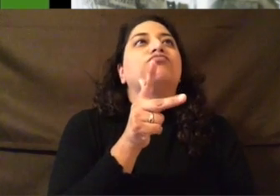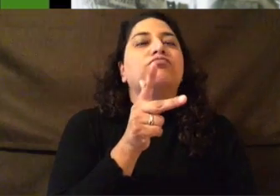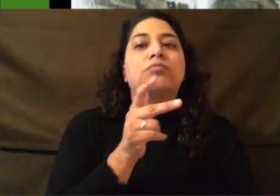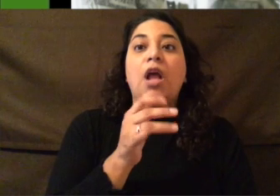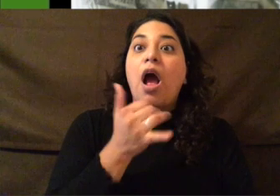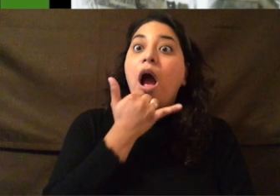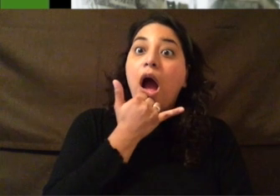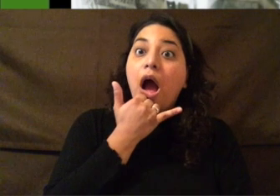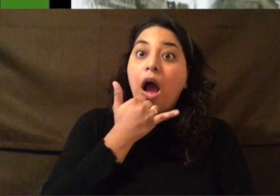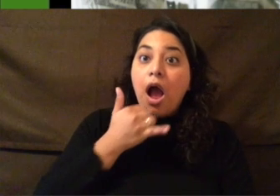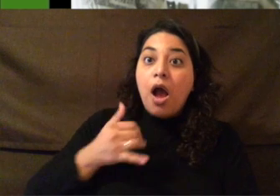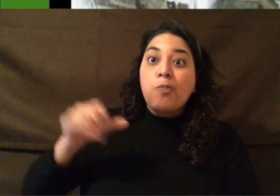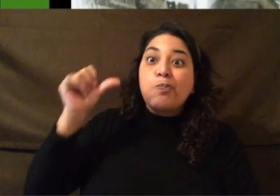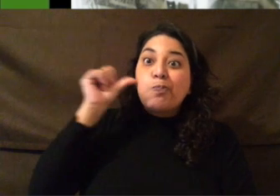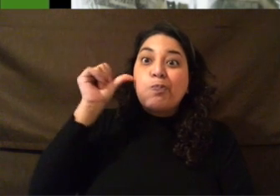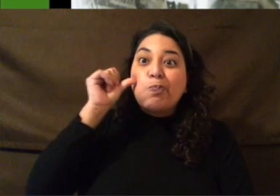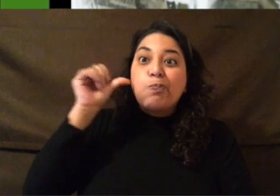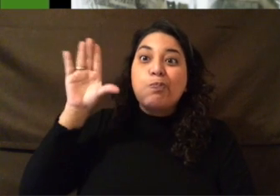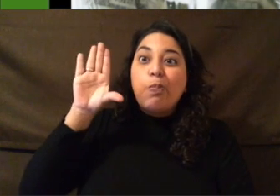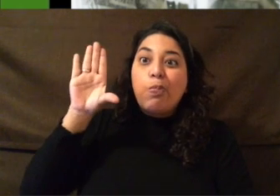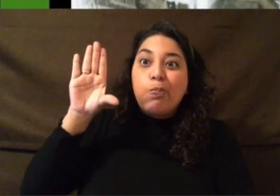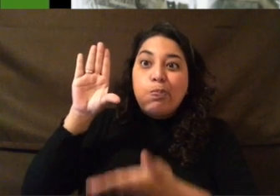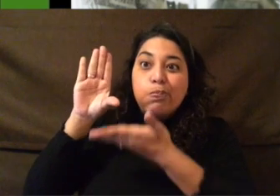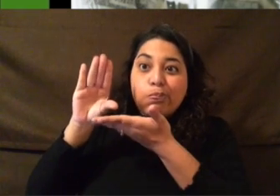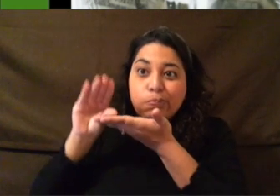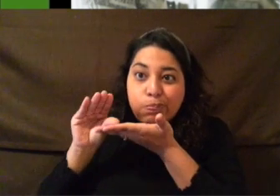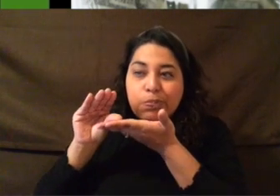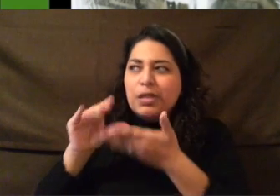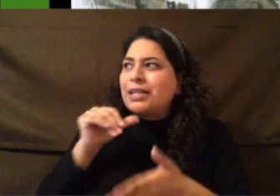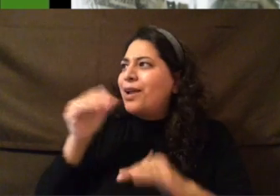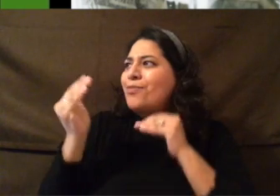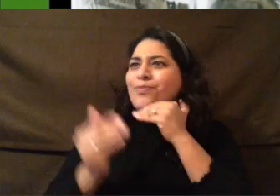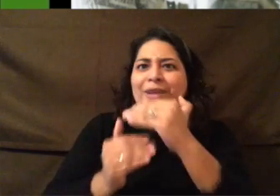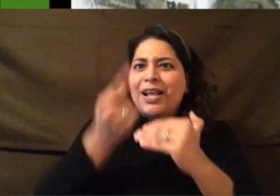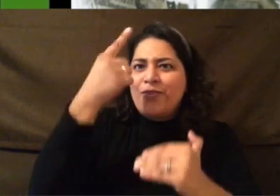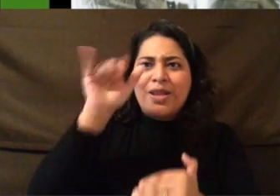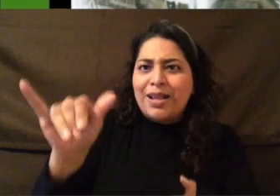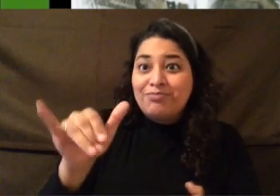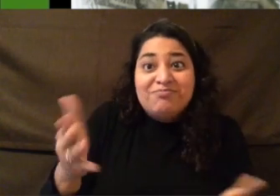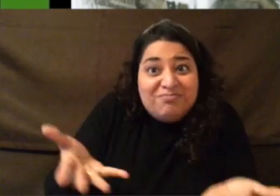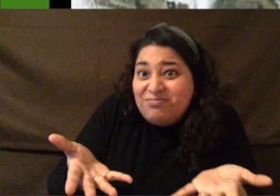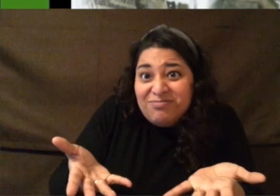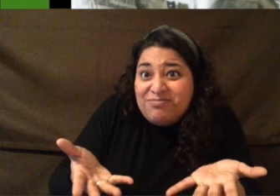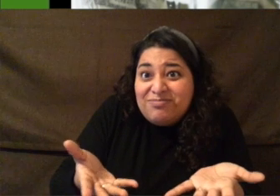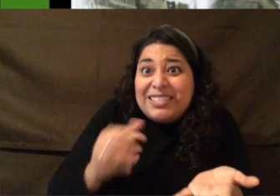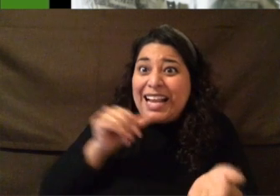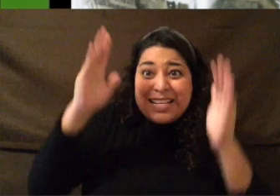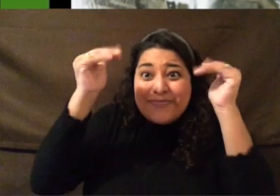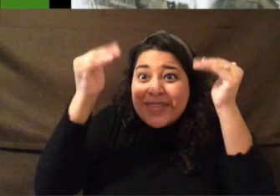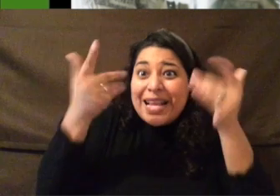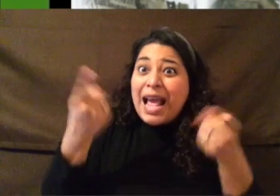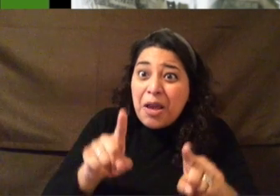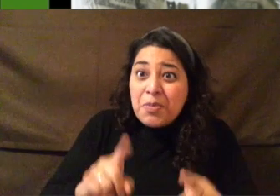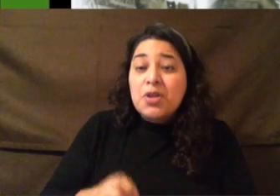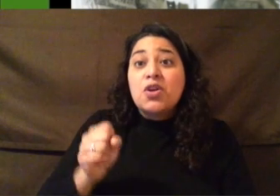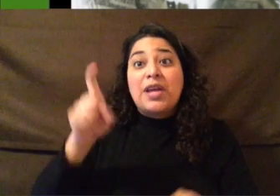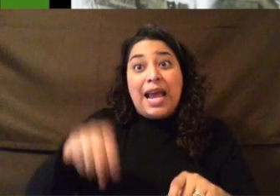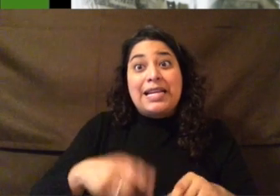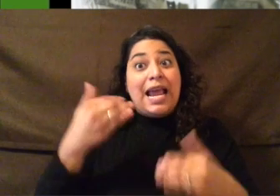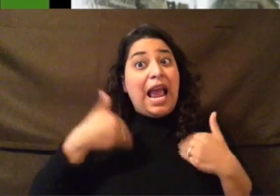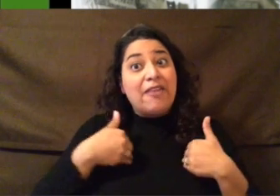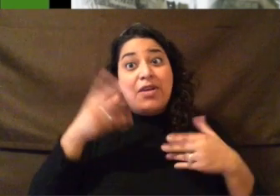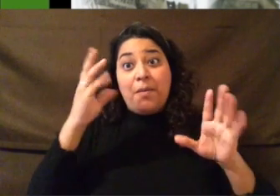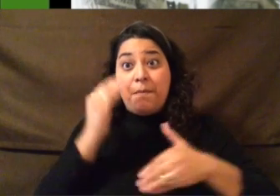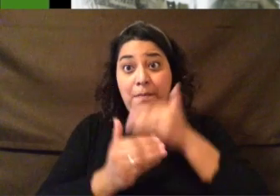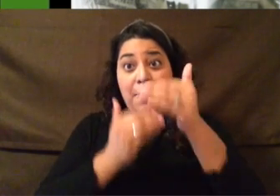and your wheels pop on your car. That's not planned. You don't have a plan for that. So you have to